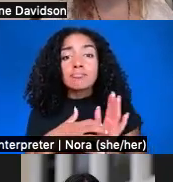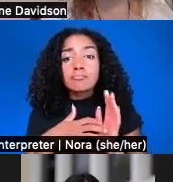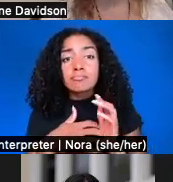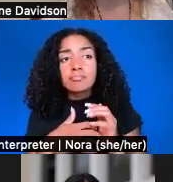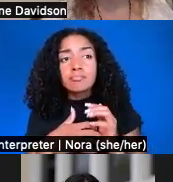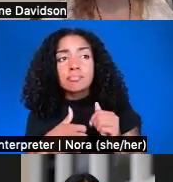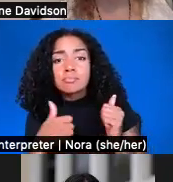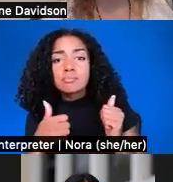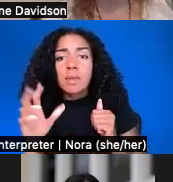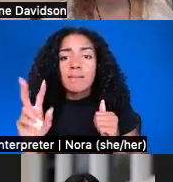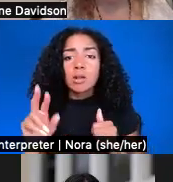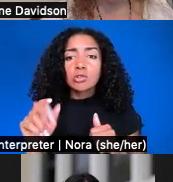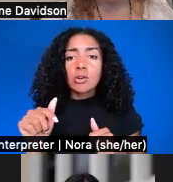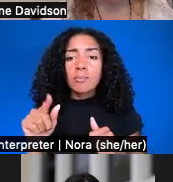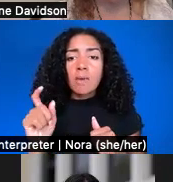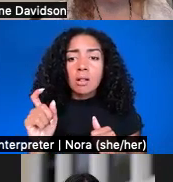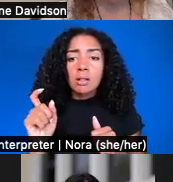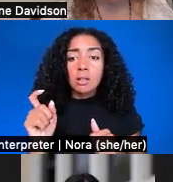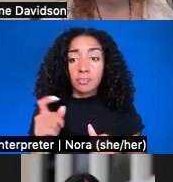person? Who's going to believe them?